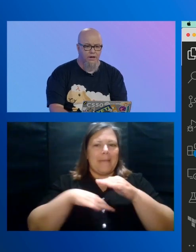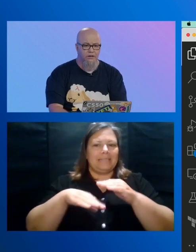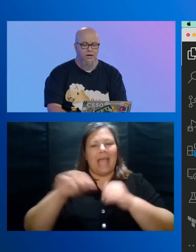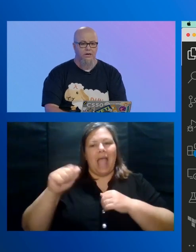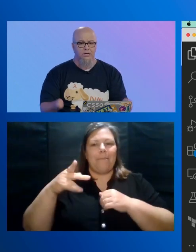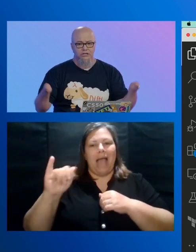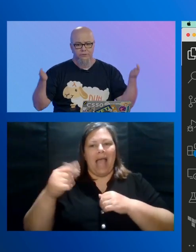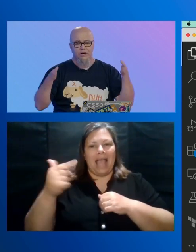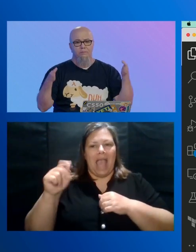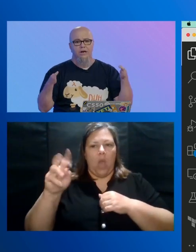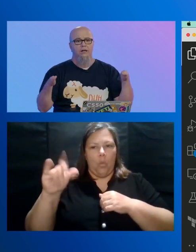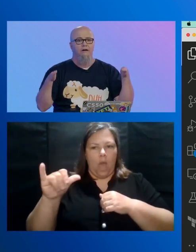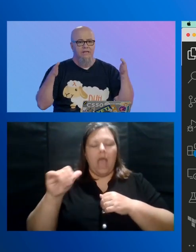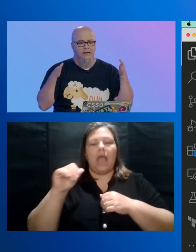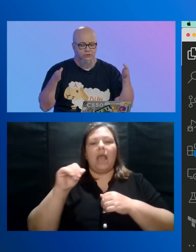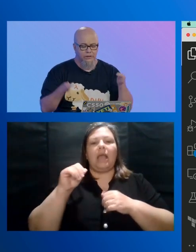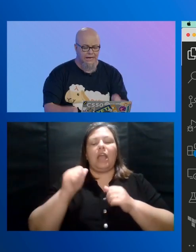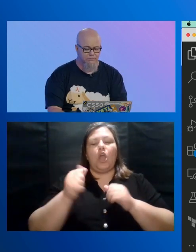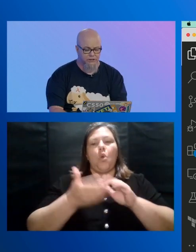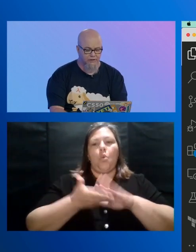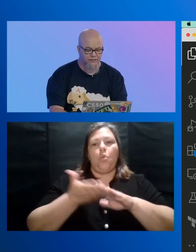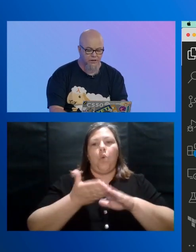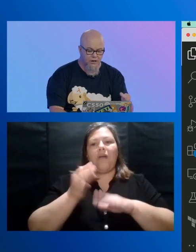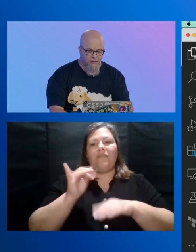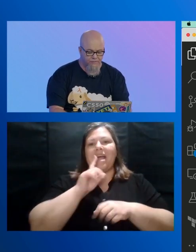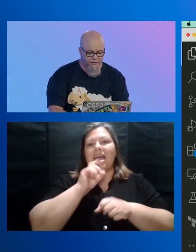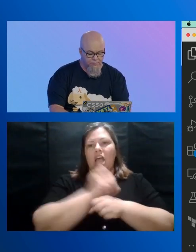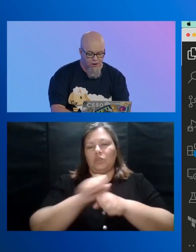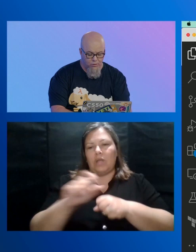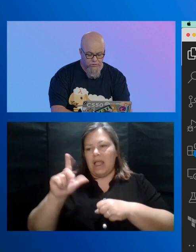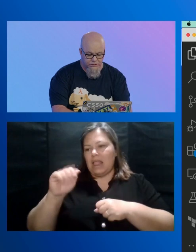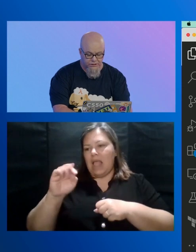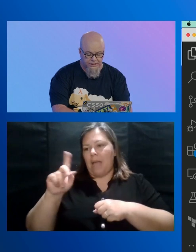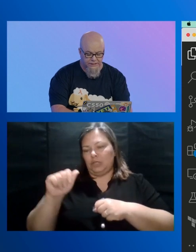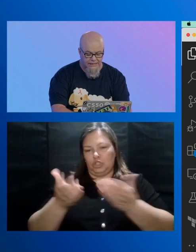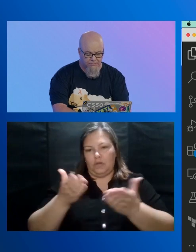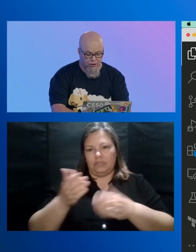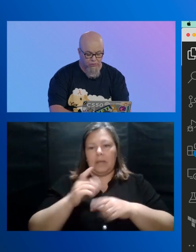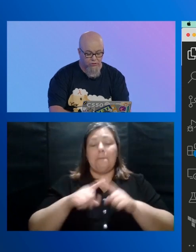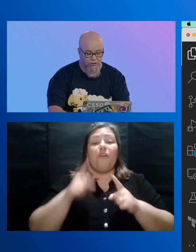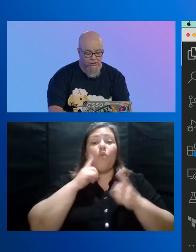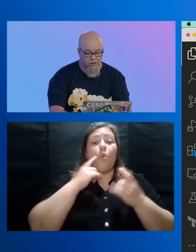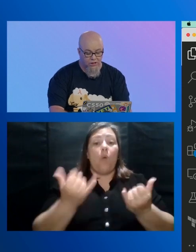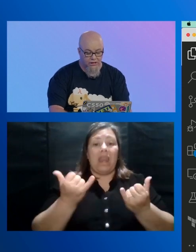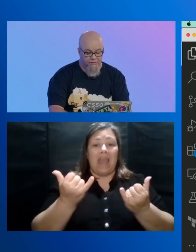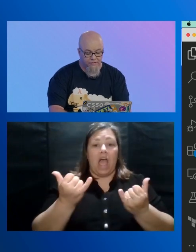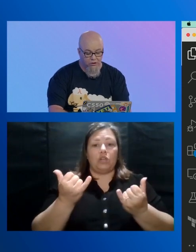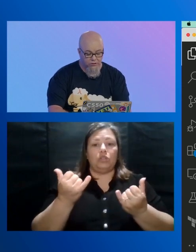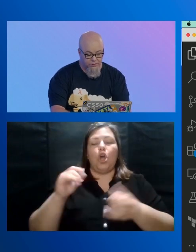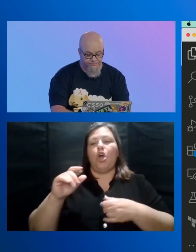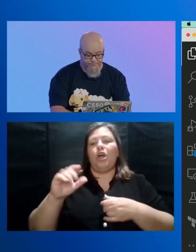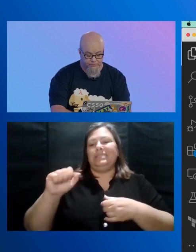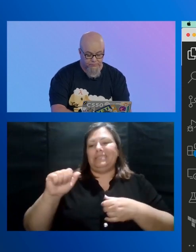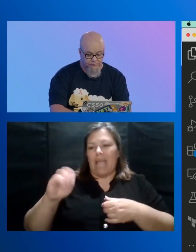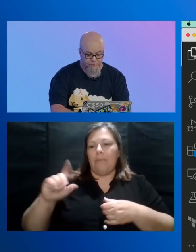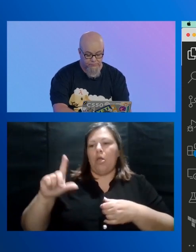I can run a stripped down model of the actual Lambda service. But for the moment, we're just going to say SAM local